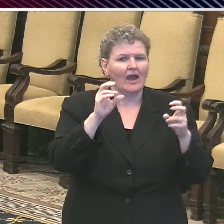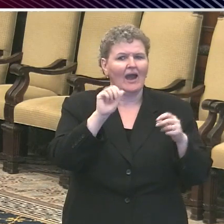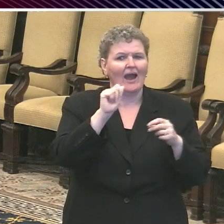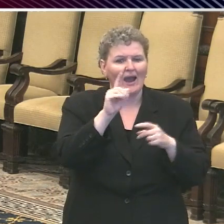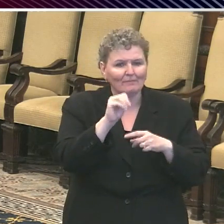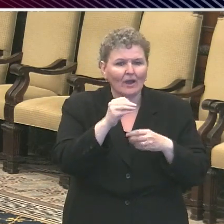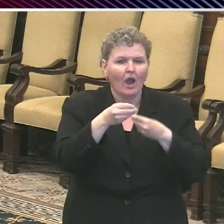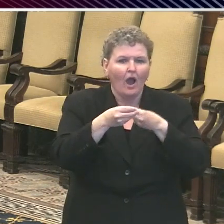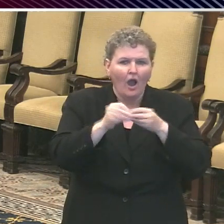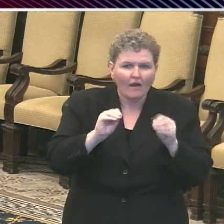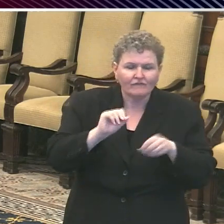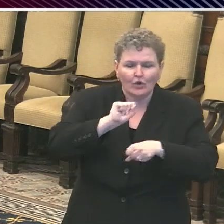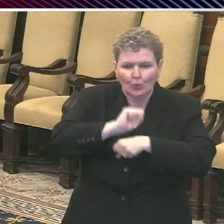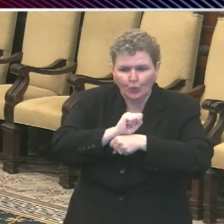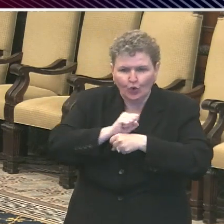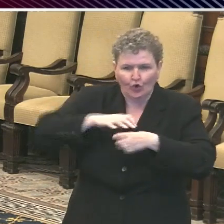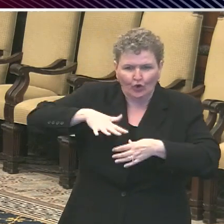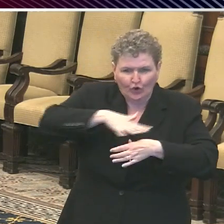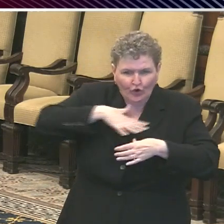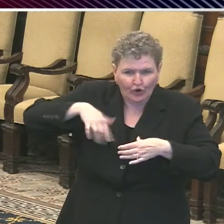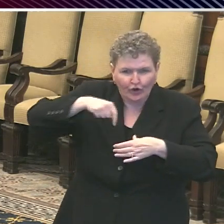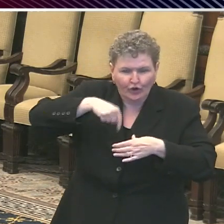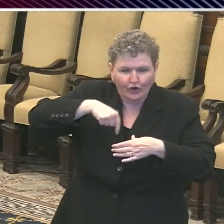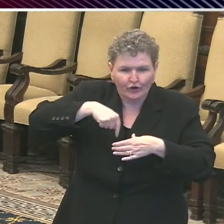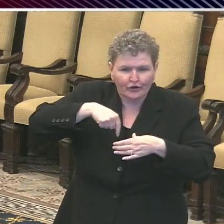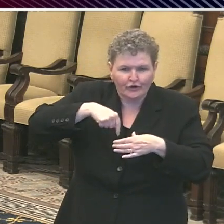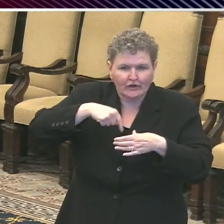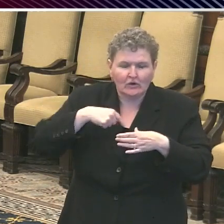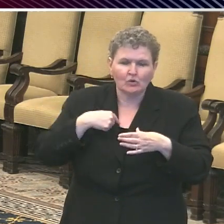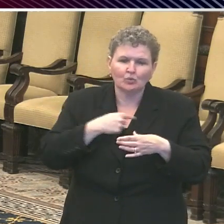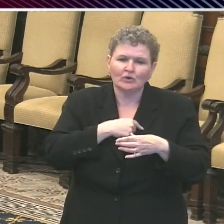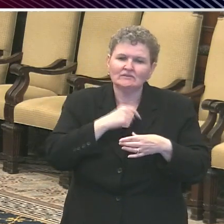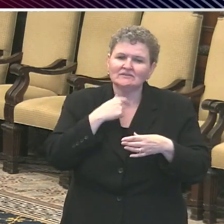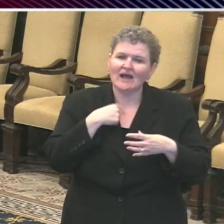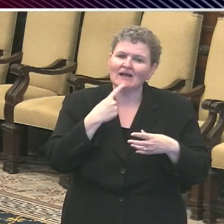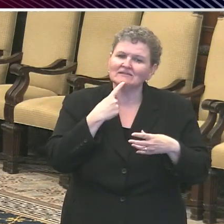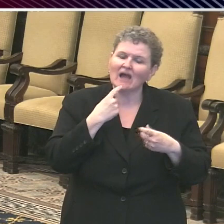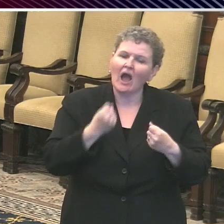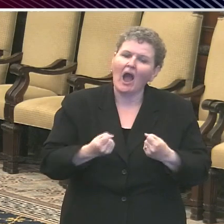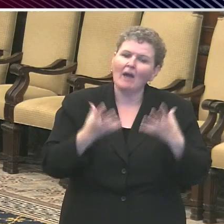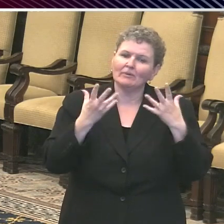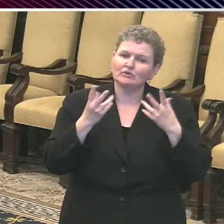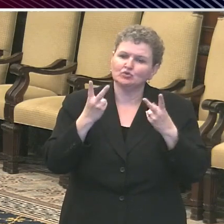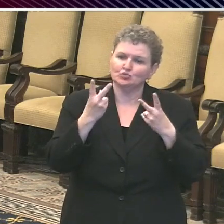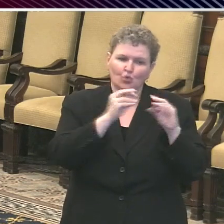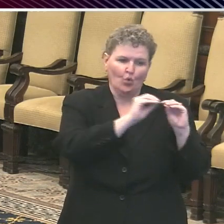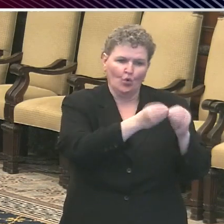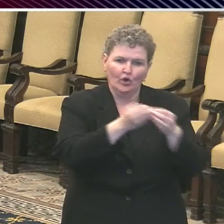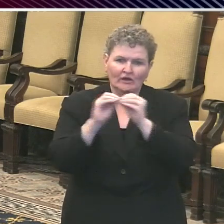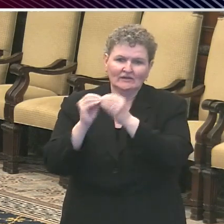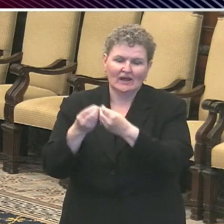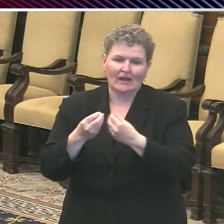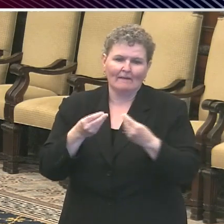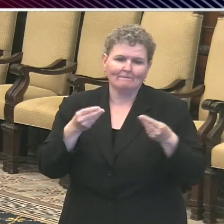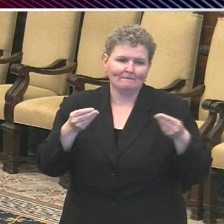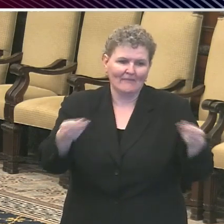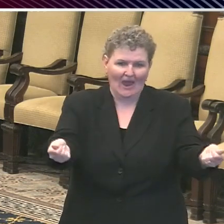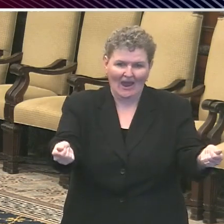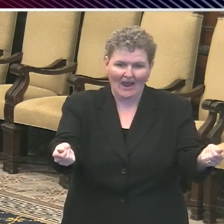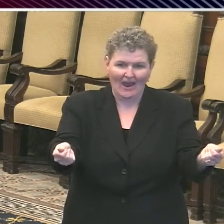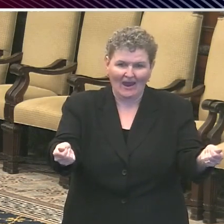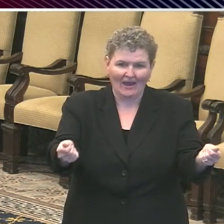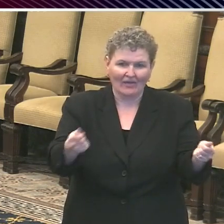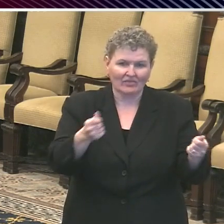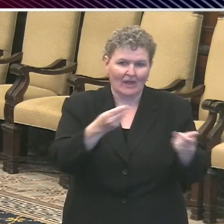Okay, so how are you able to say roughly how much these 2 organizations are going to be receiving from that